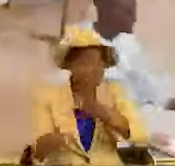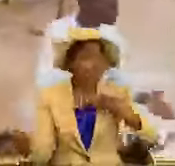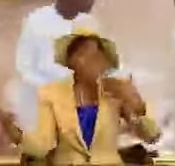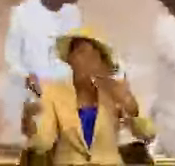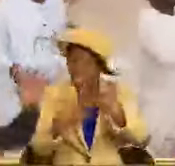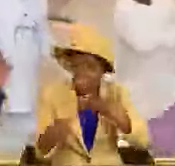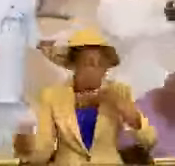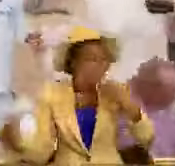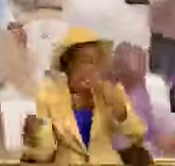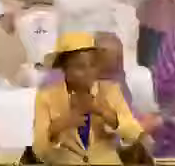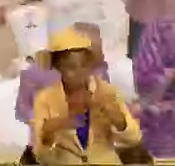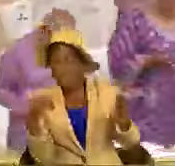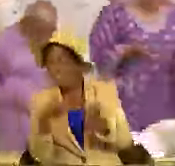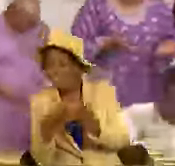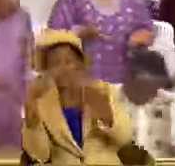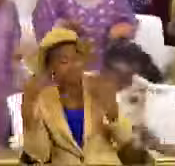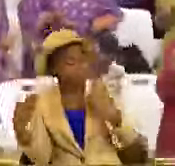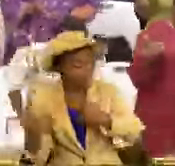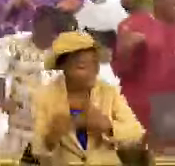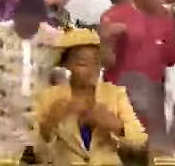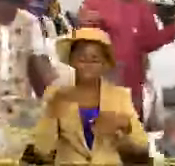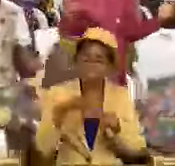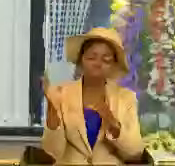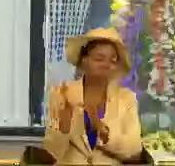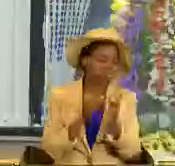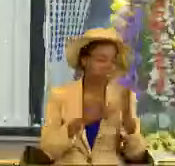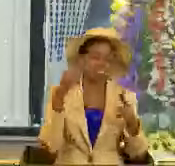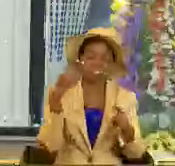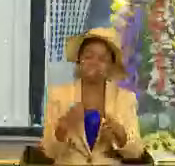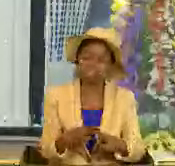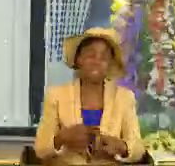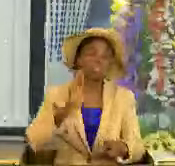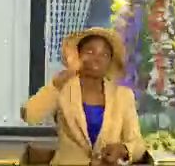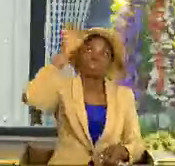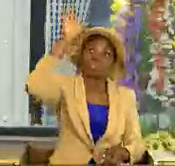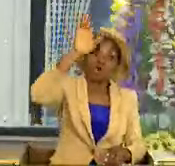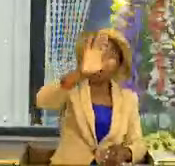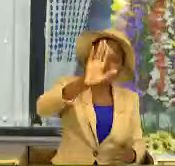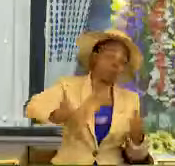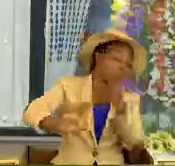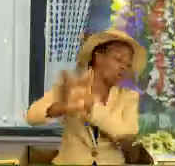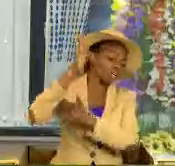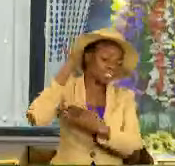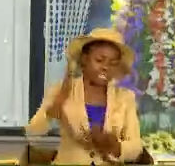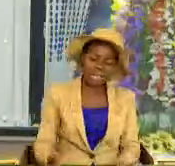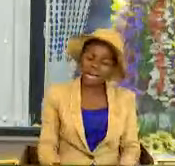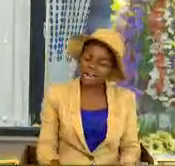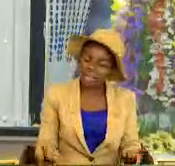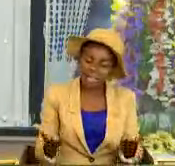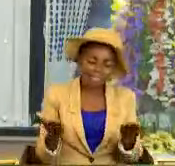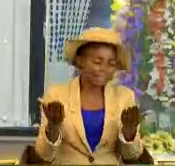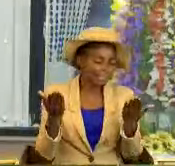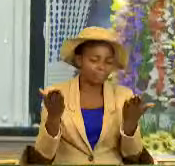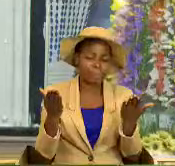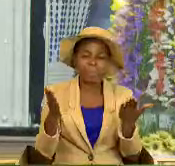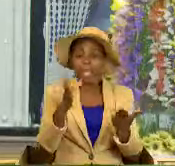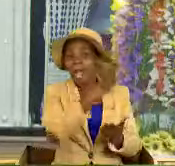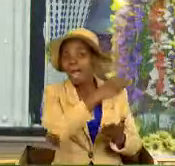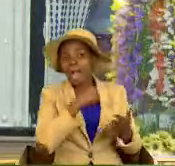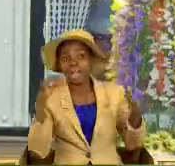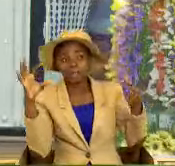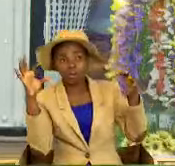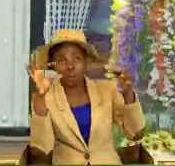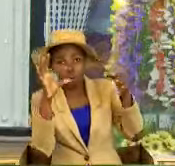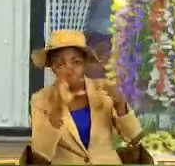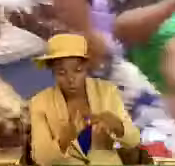name of the Lord Jesus Christ your God shall arise and connect you to